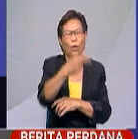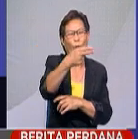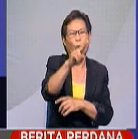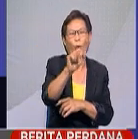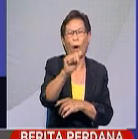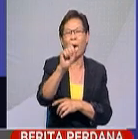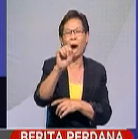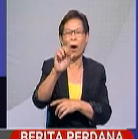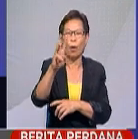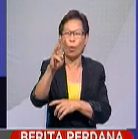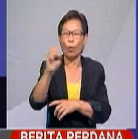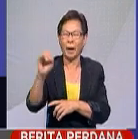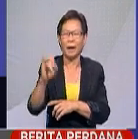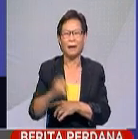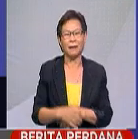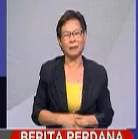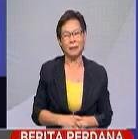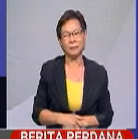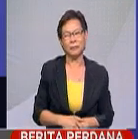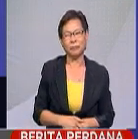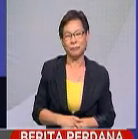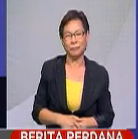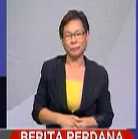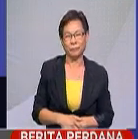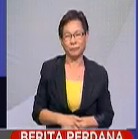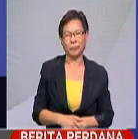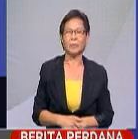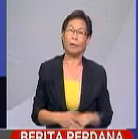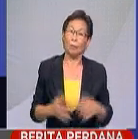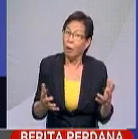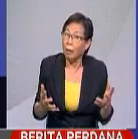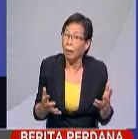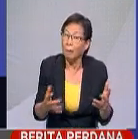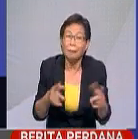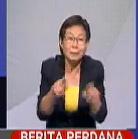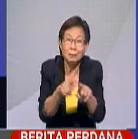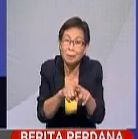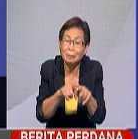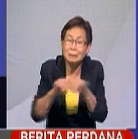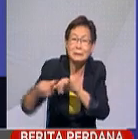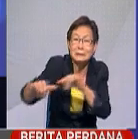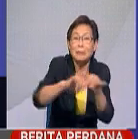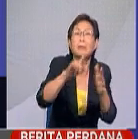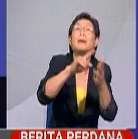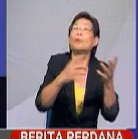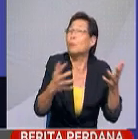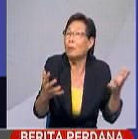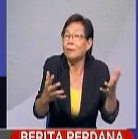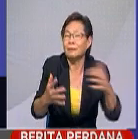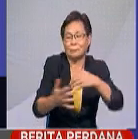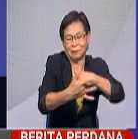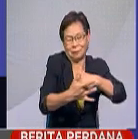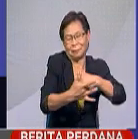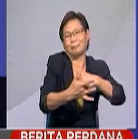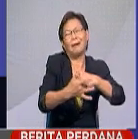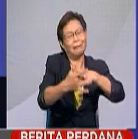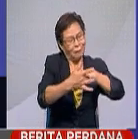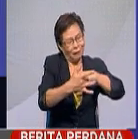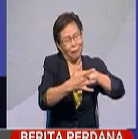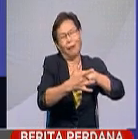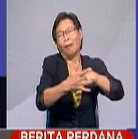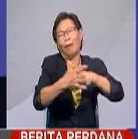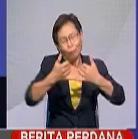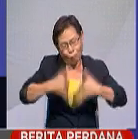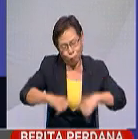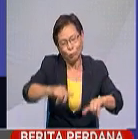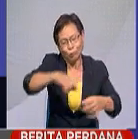the common denominator was technology. Technology will continue to change the way we